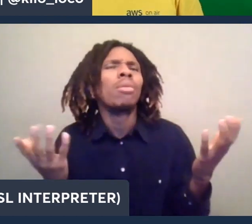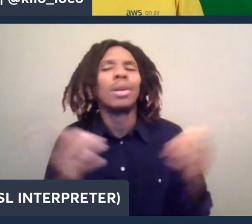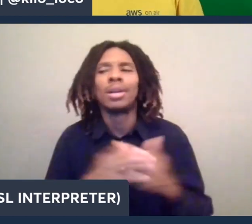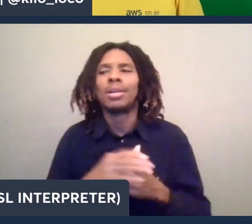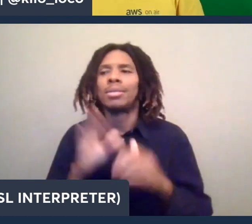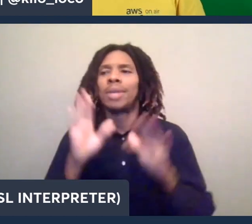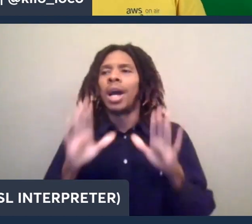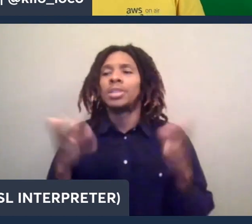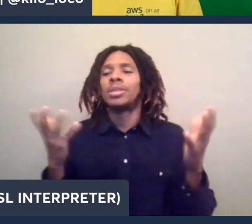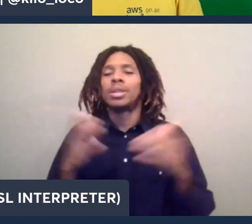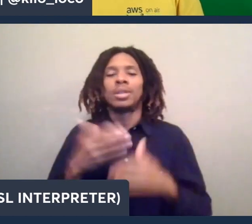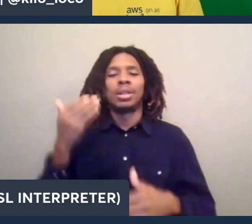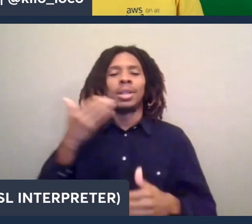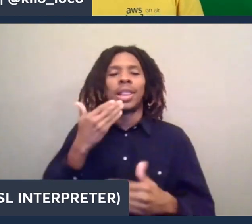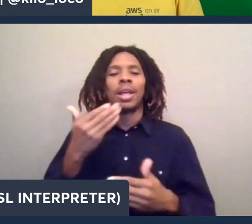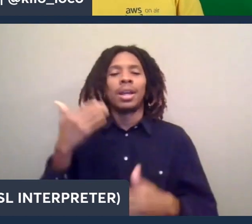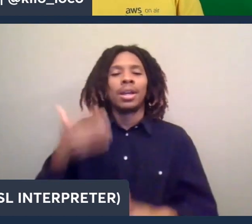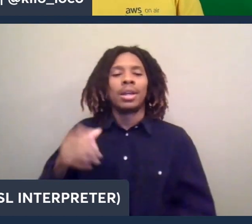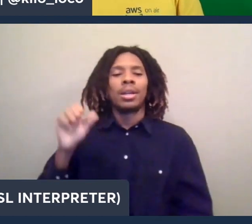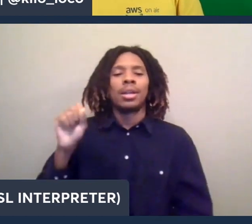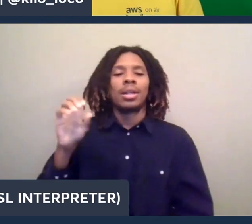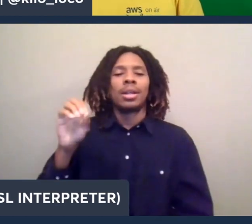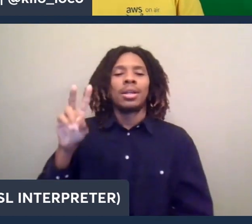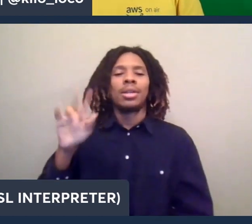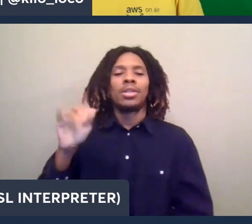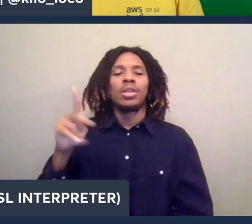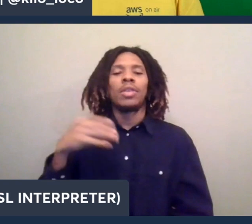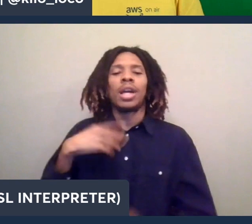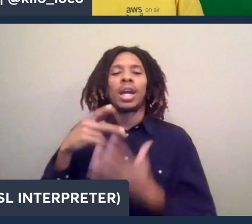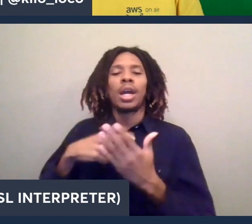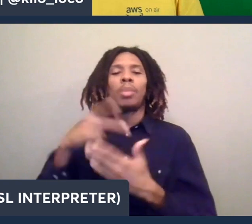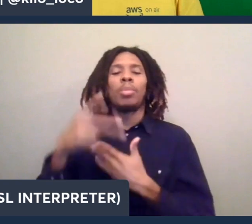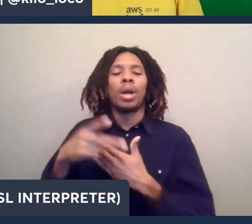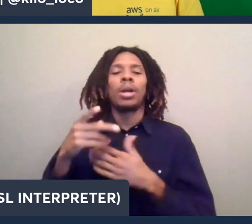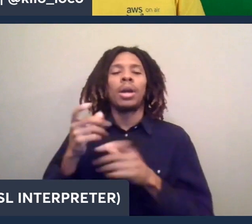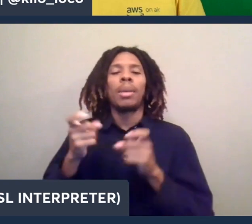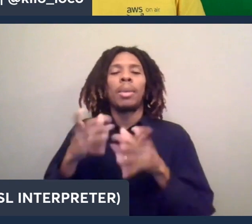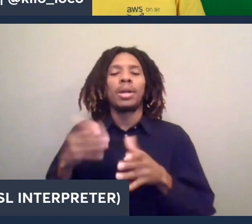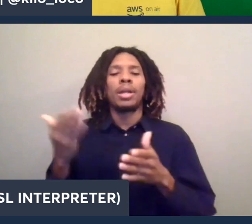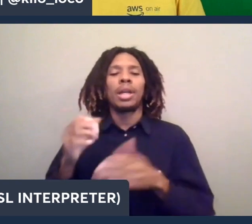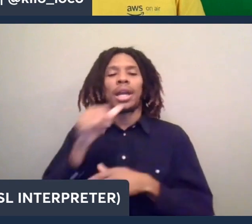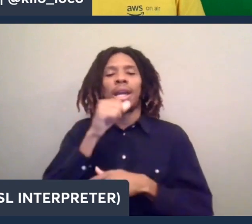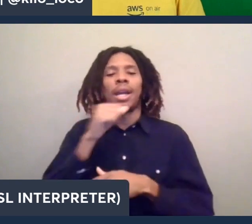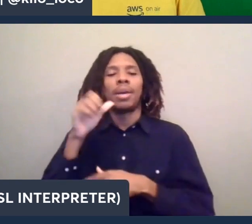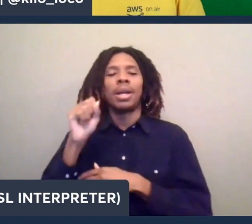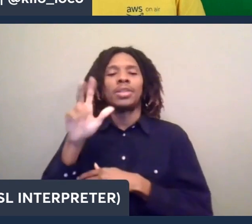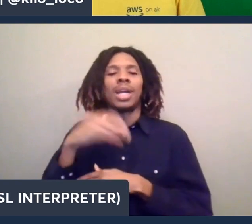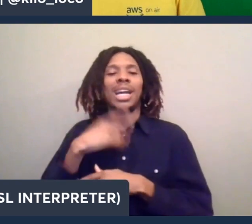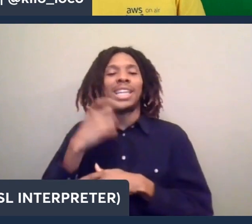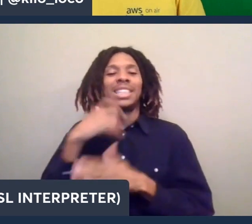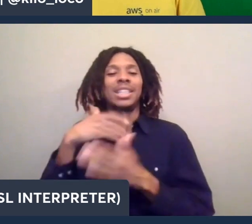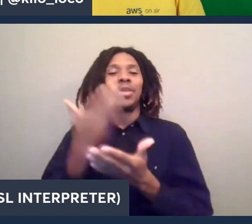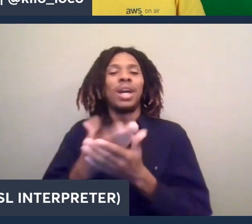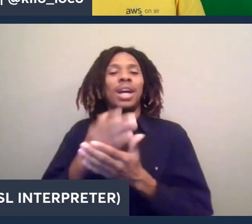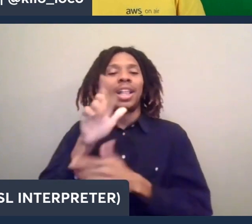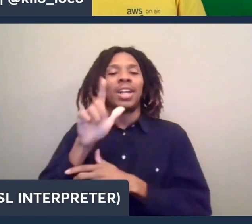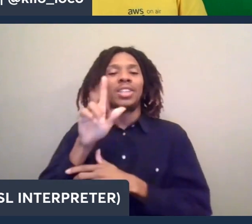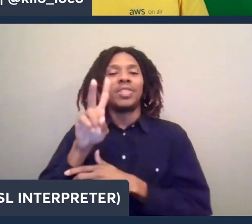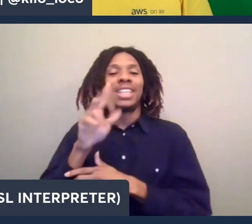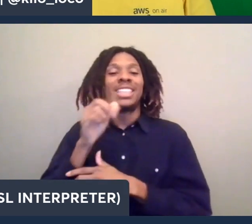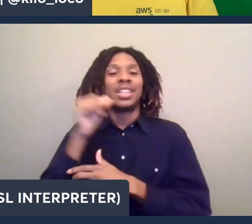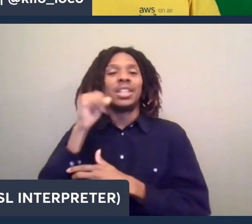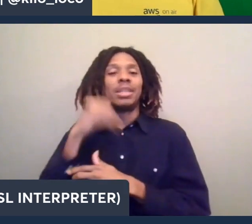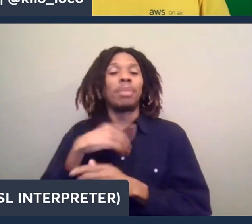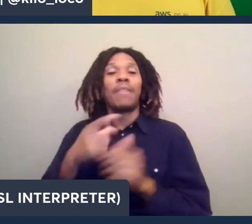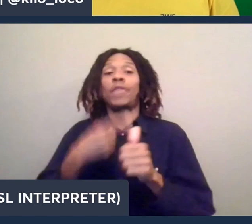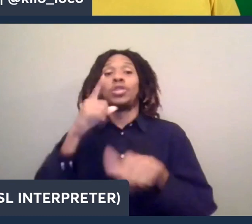Yeah. Thanks, Darko. My name is Souvik. I'm the product manager here at Amazon S3. I actually checked into Vegas yesterday, so this is my first reInvent. Super